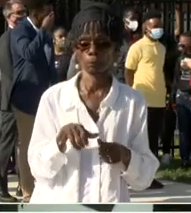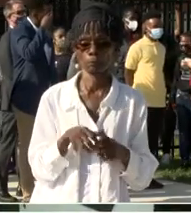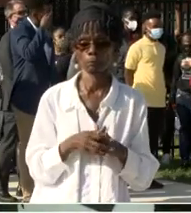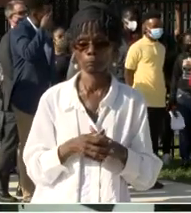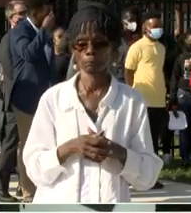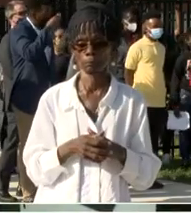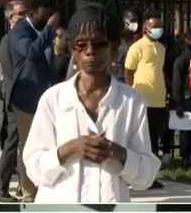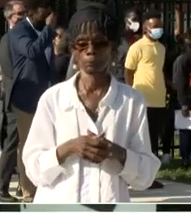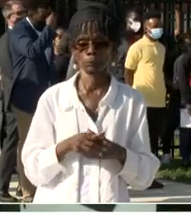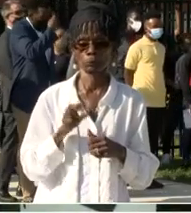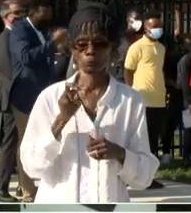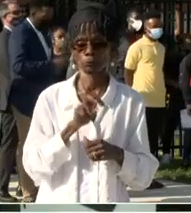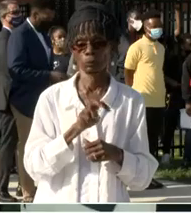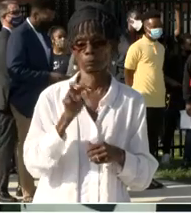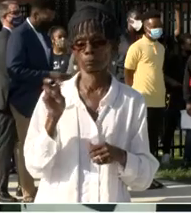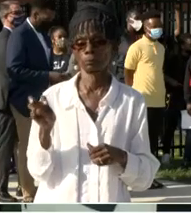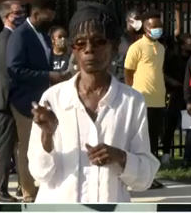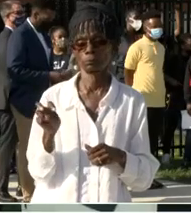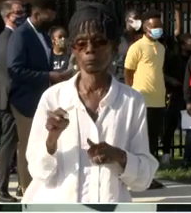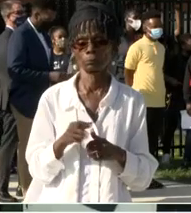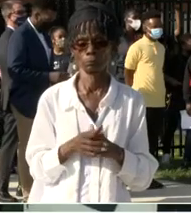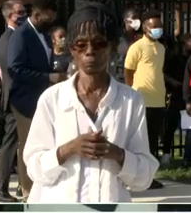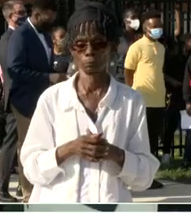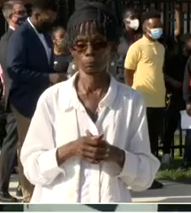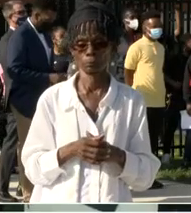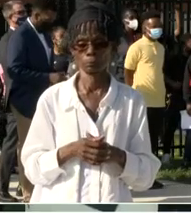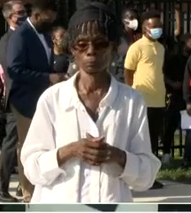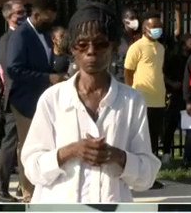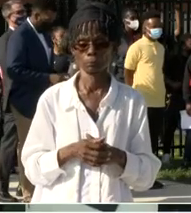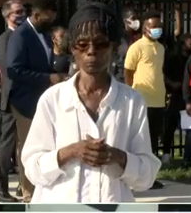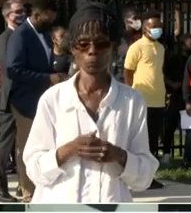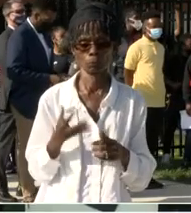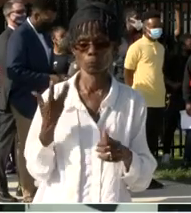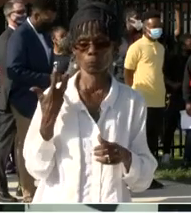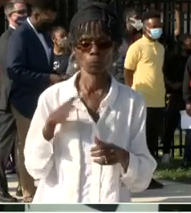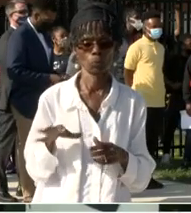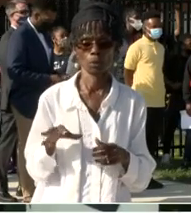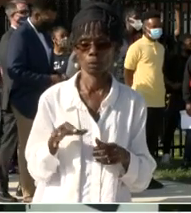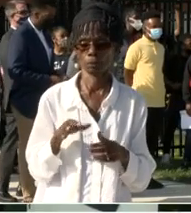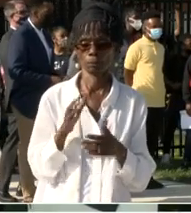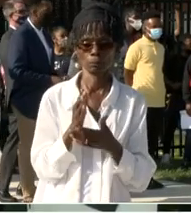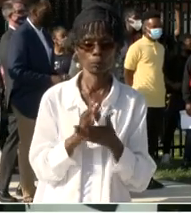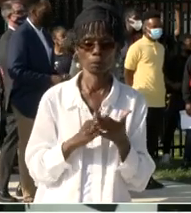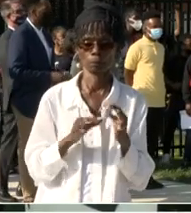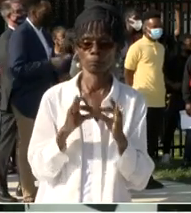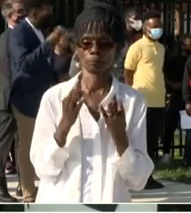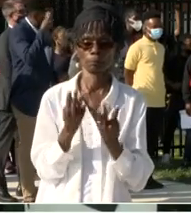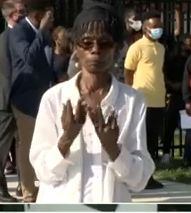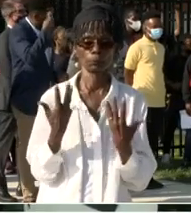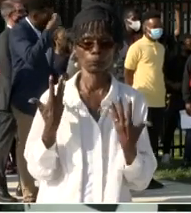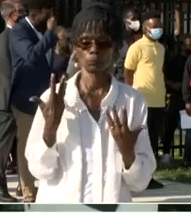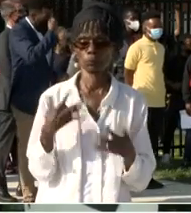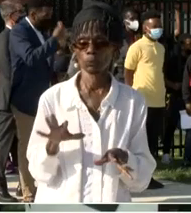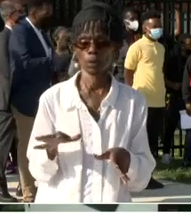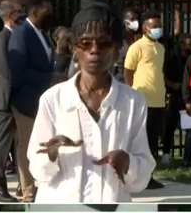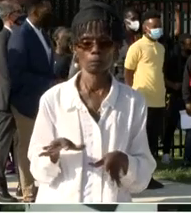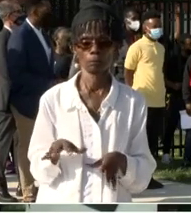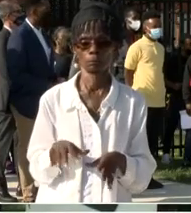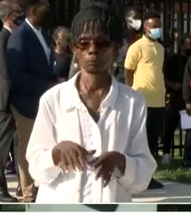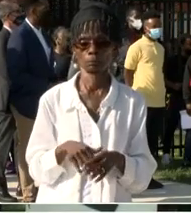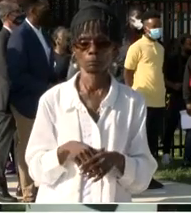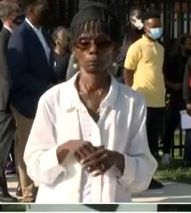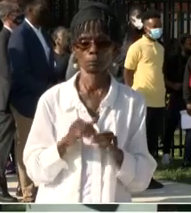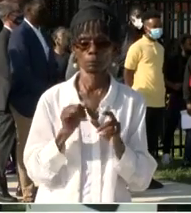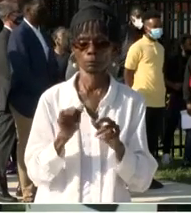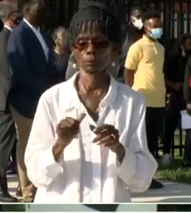shift to an opt-out process. And so now families can opt out. They'll get information on how to do that